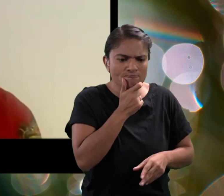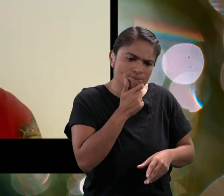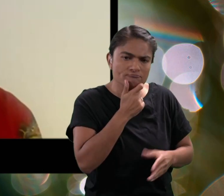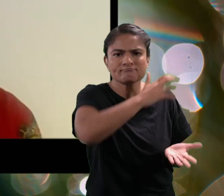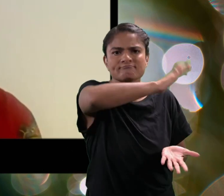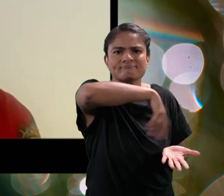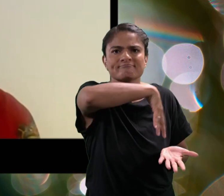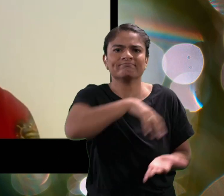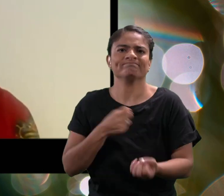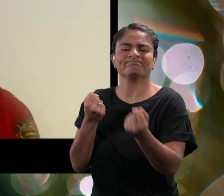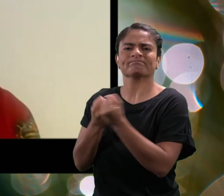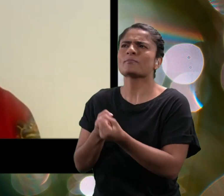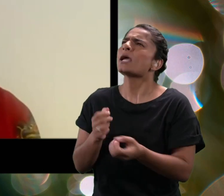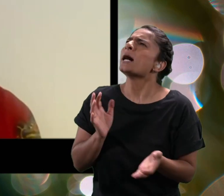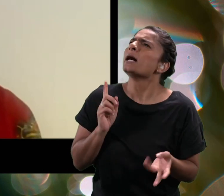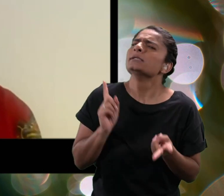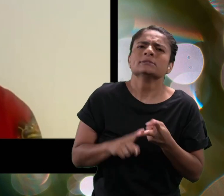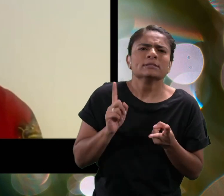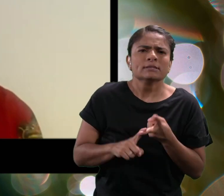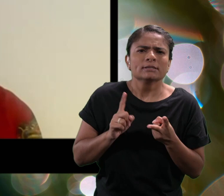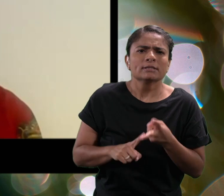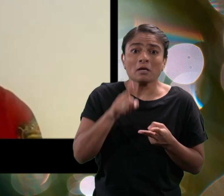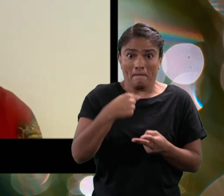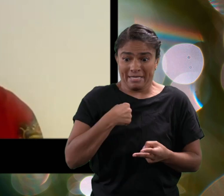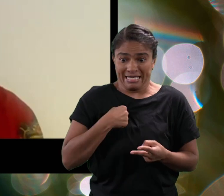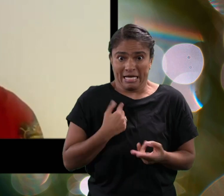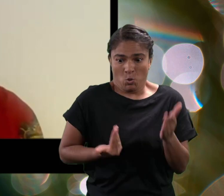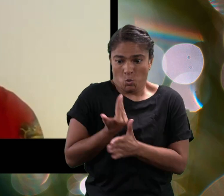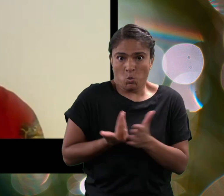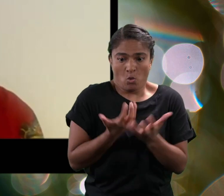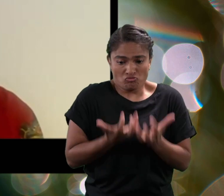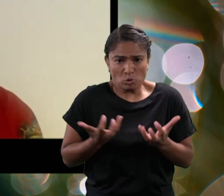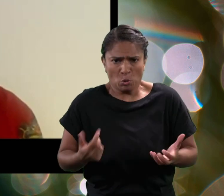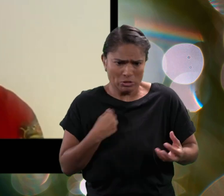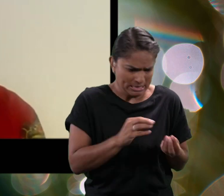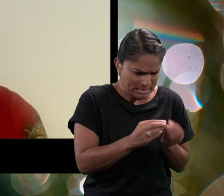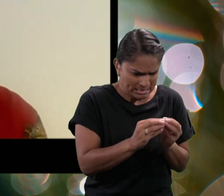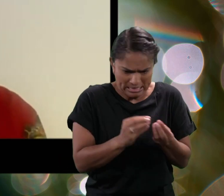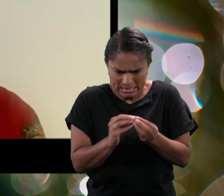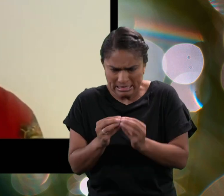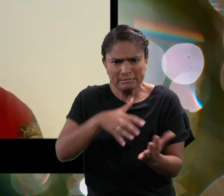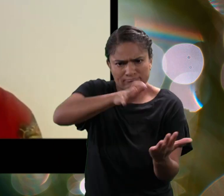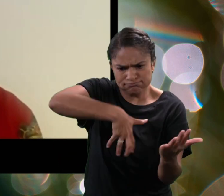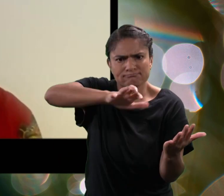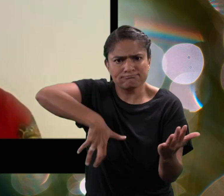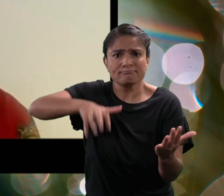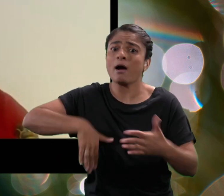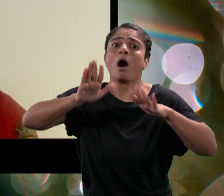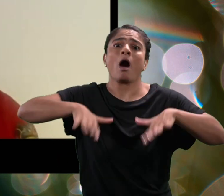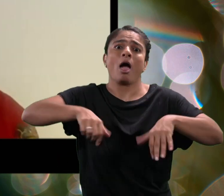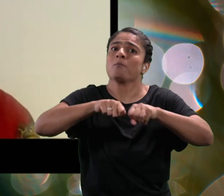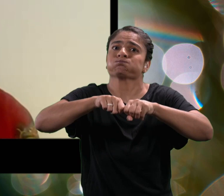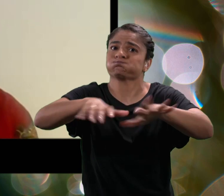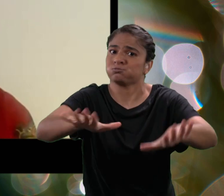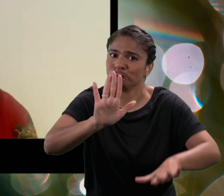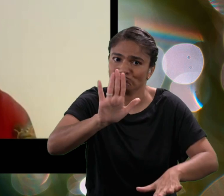organizations can use. And I've also a few resources that I'm working on myself at the moment that